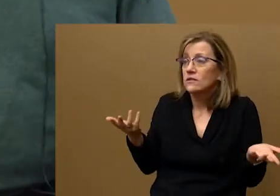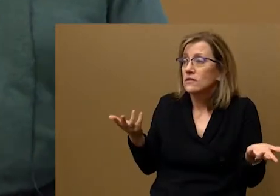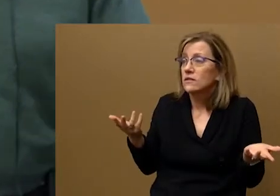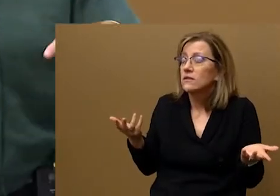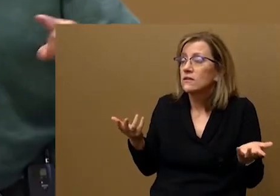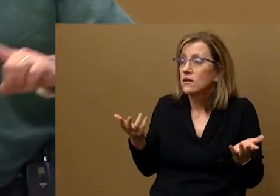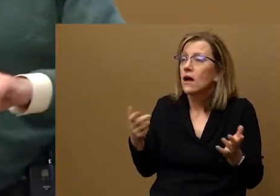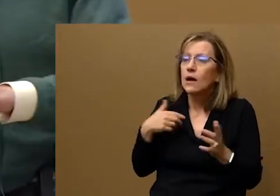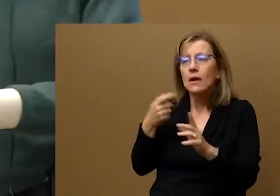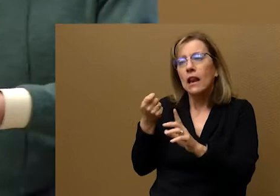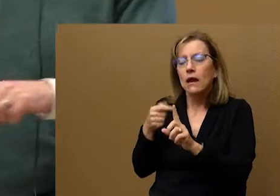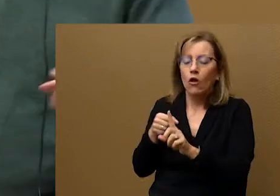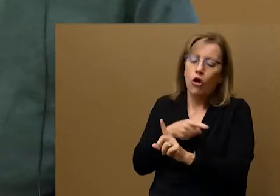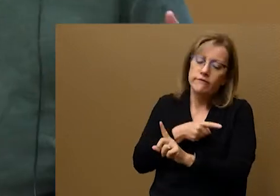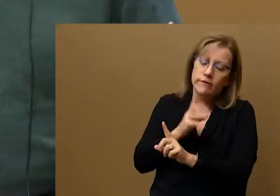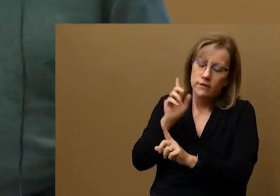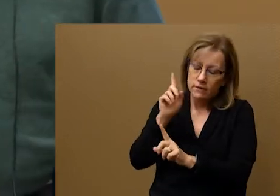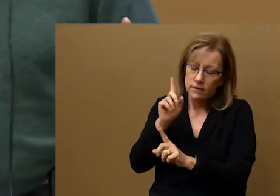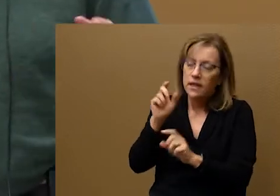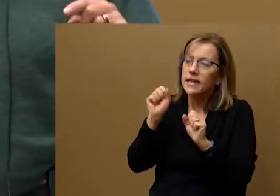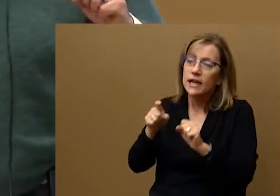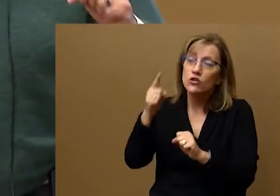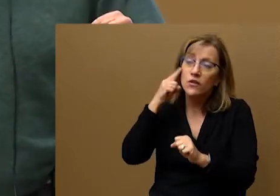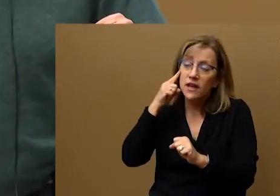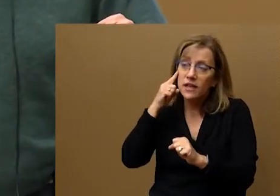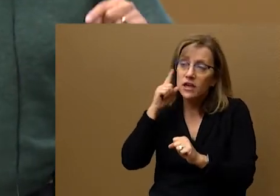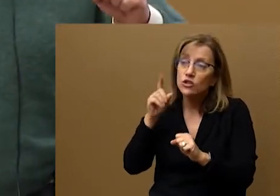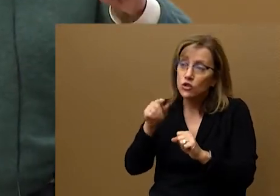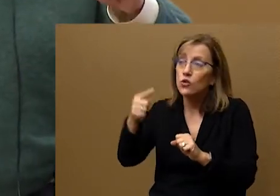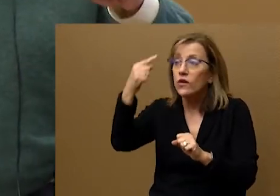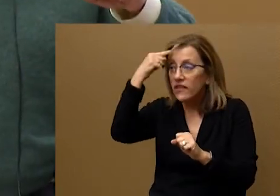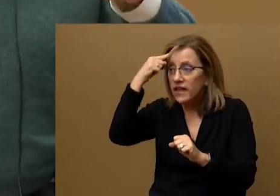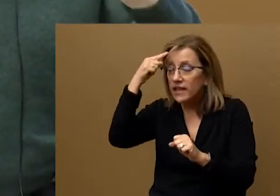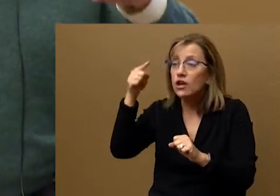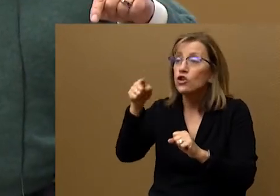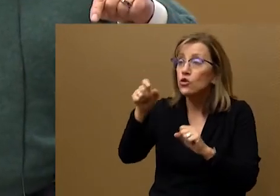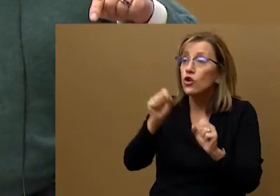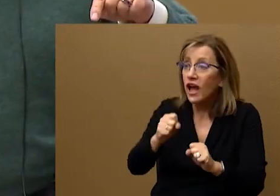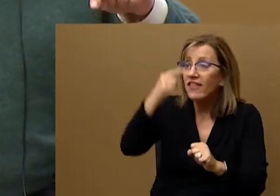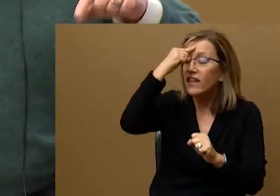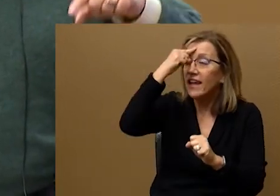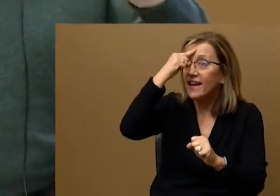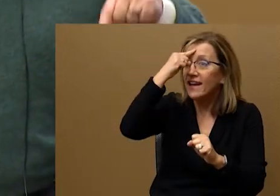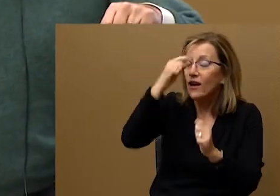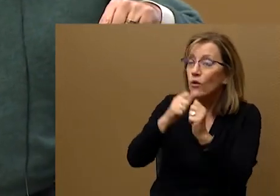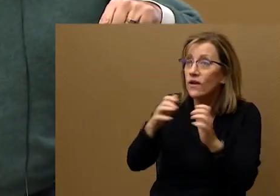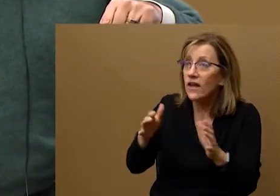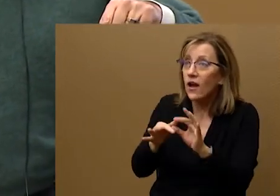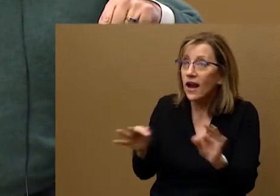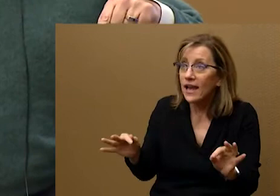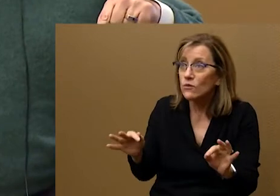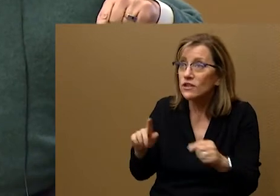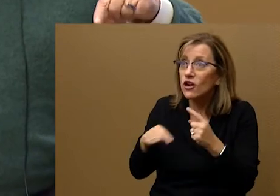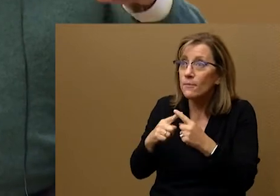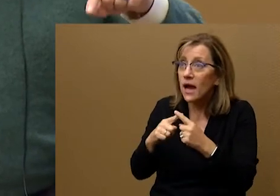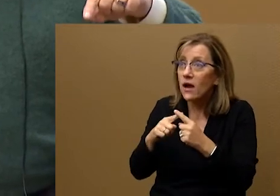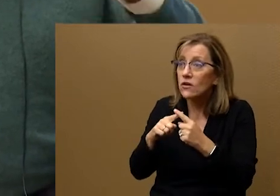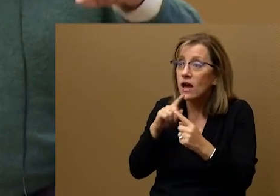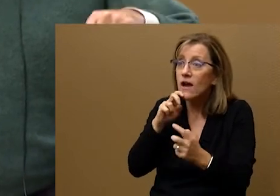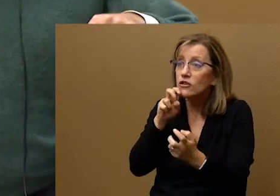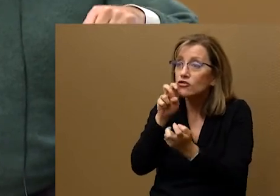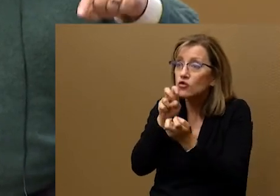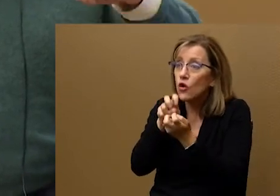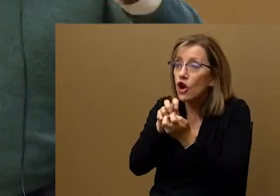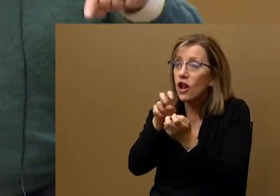you think, by the short digression, do you think you can think without language about